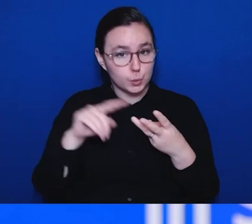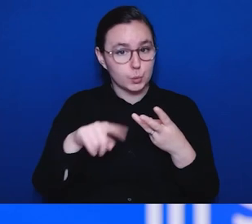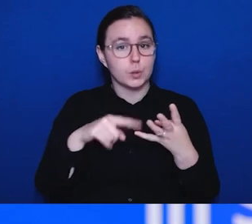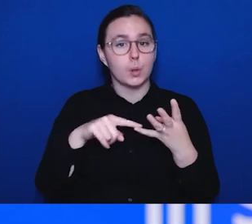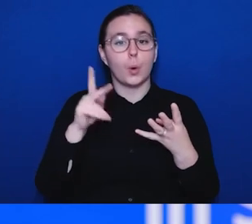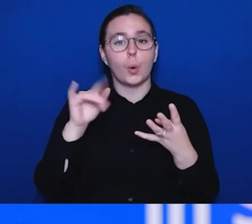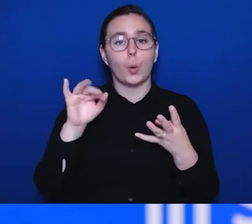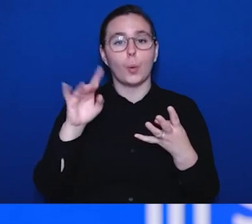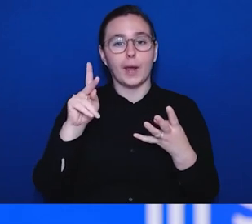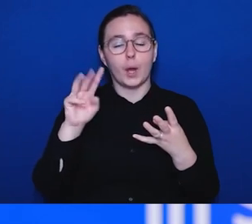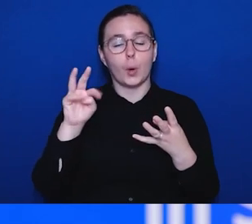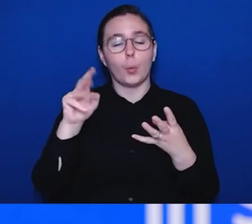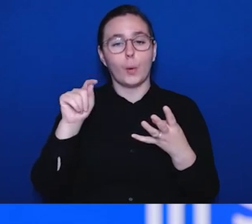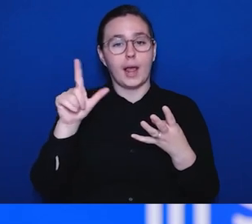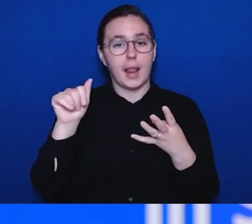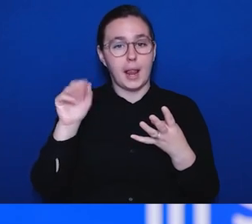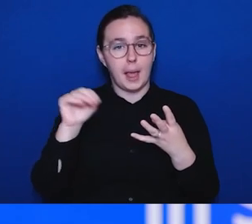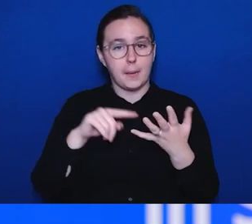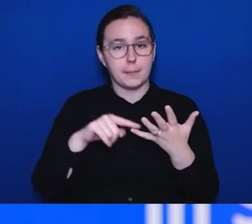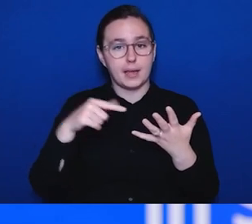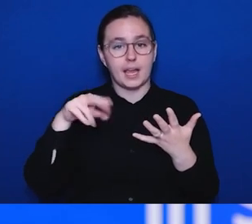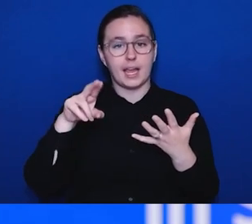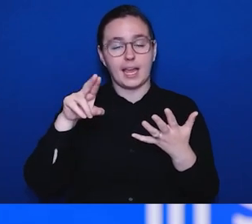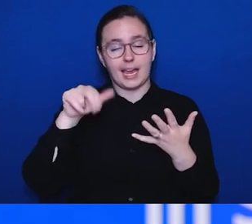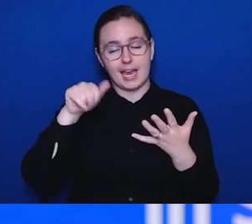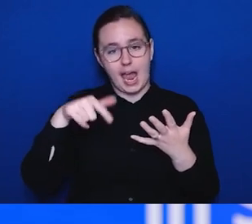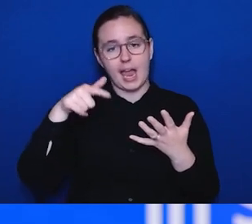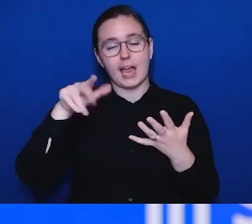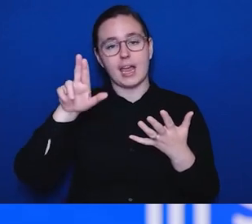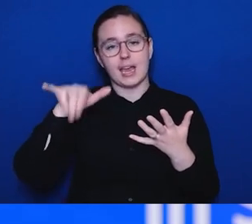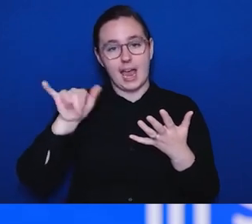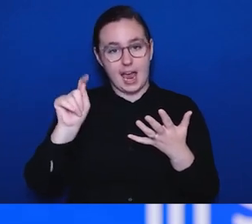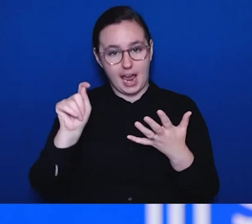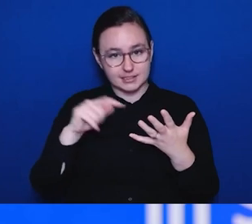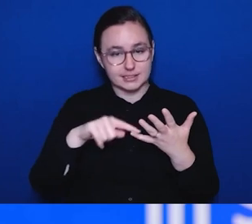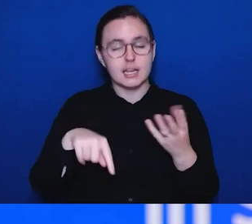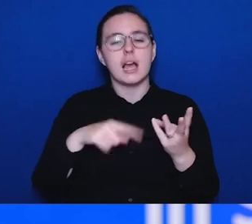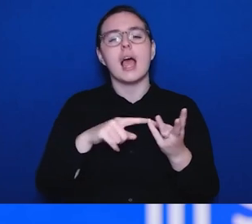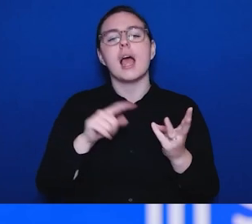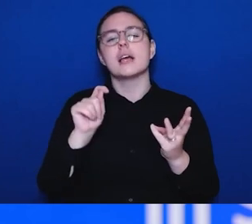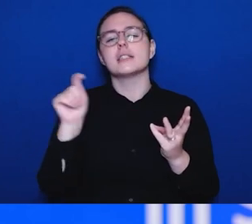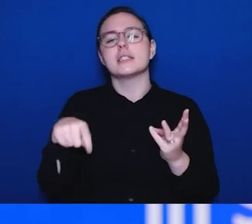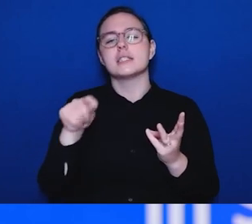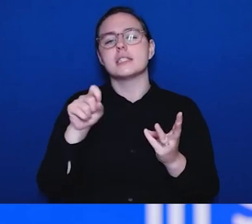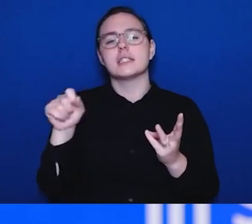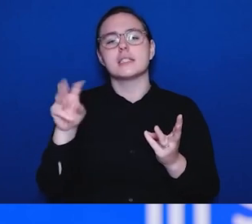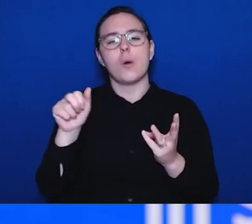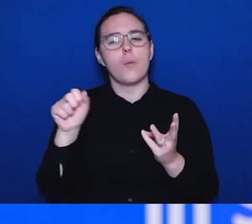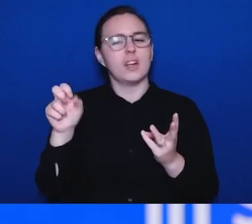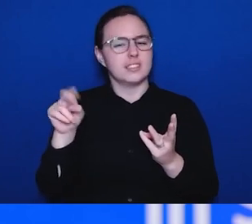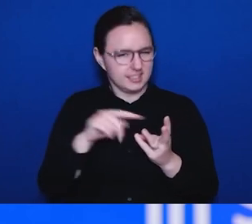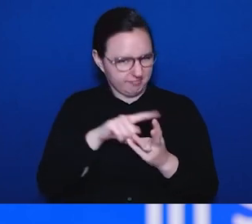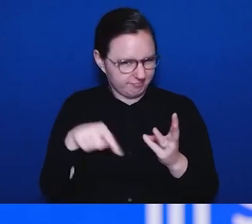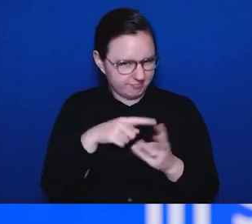Semiamu, Coquitlam, the Kakite, and of course the Tsawwassen's First Nations. It's good to be here. My friends from the First Nations